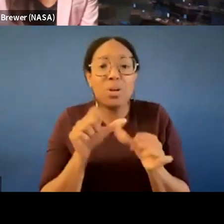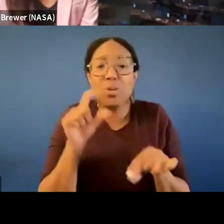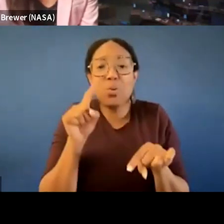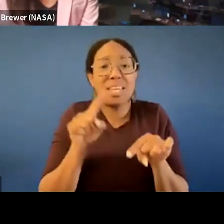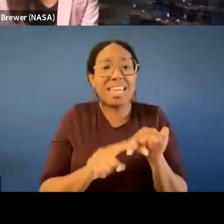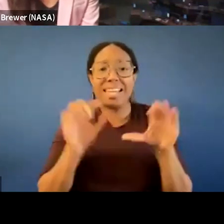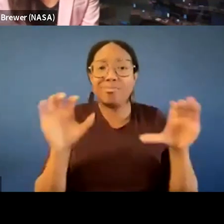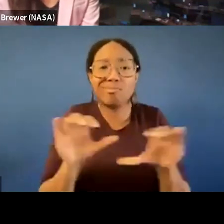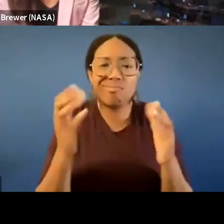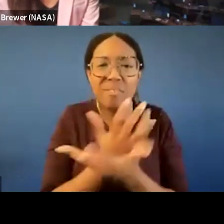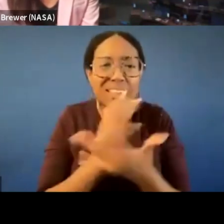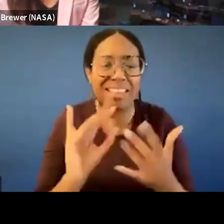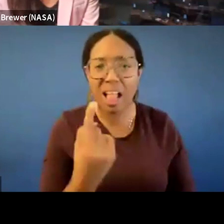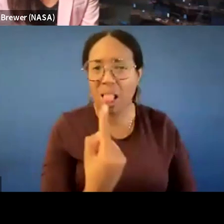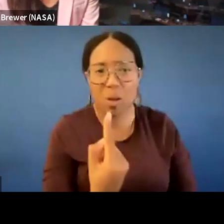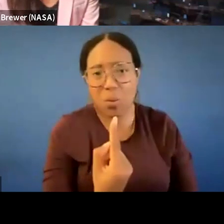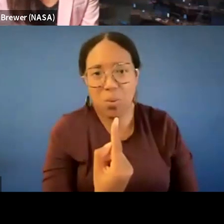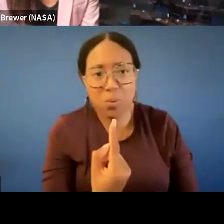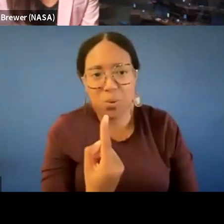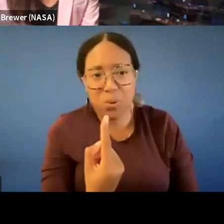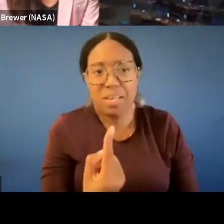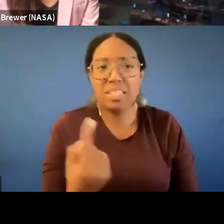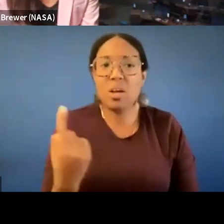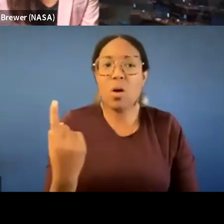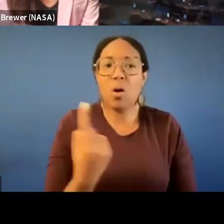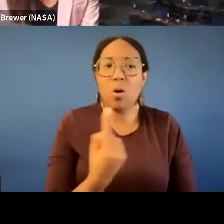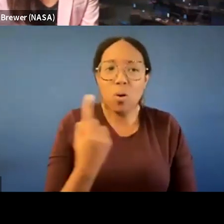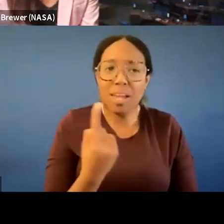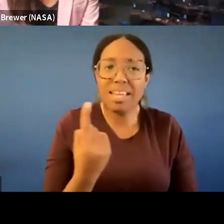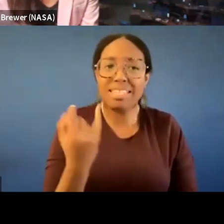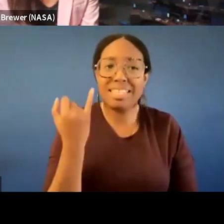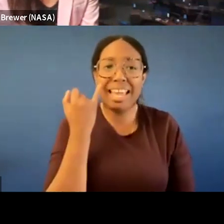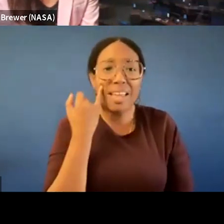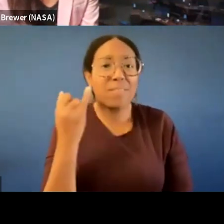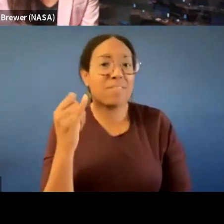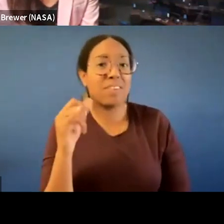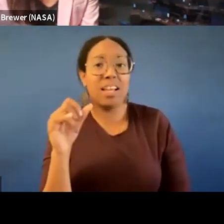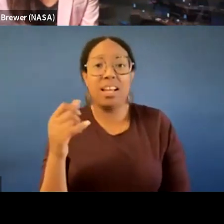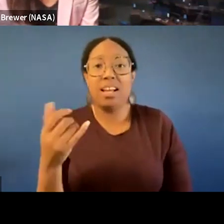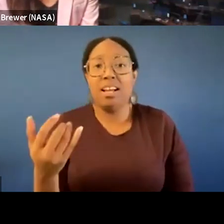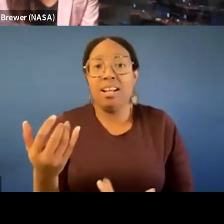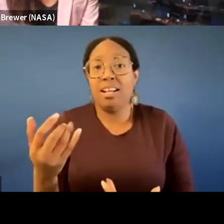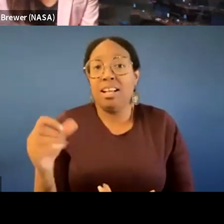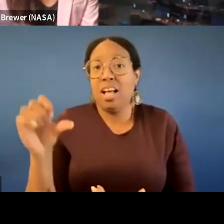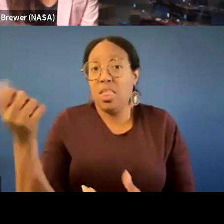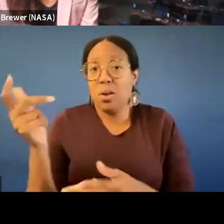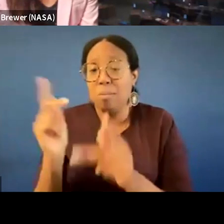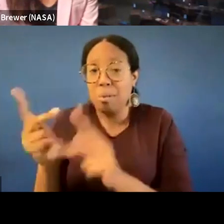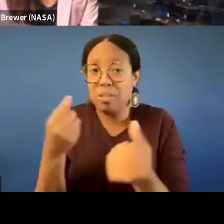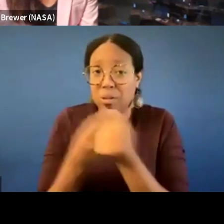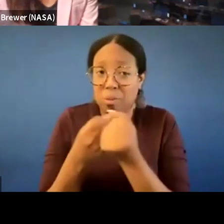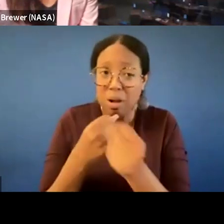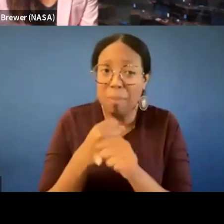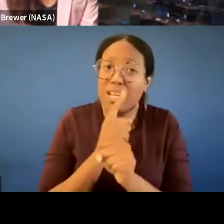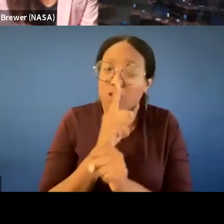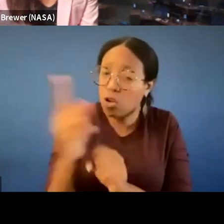alone, and to make sure that you always give that credit back where it's due. I couldn't do what I do without the support of an